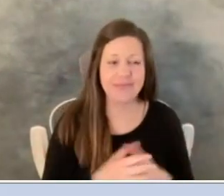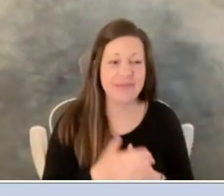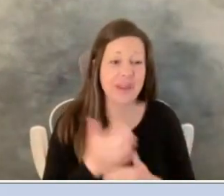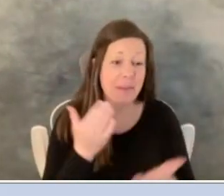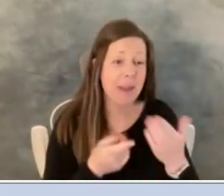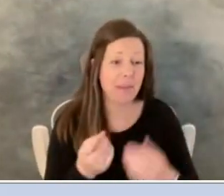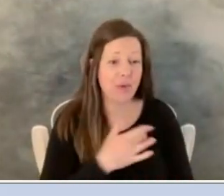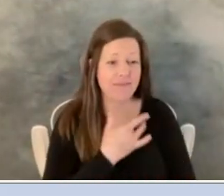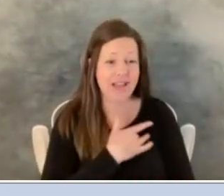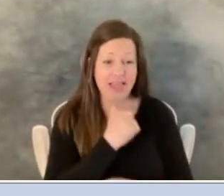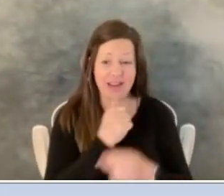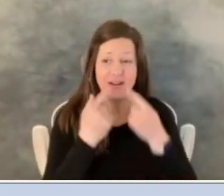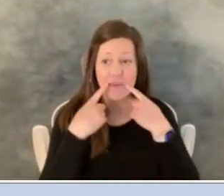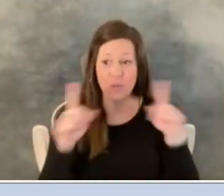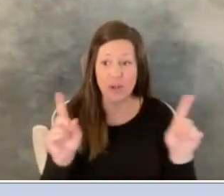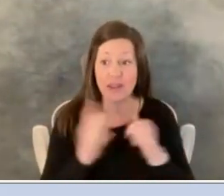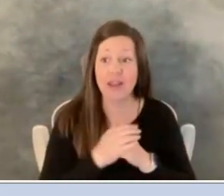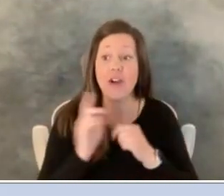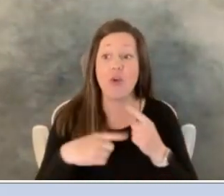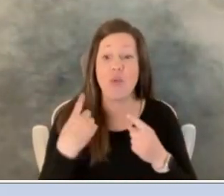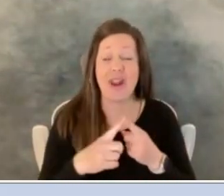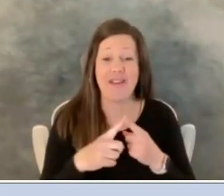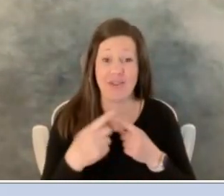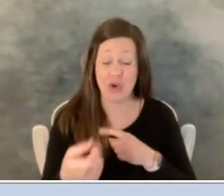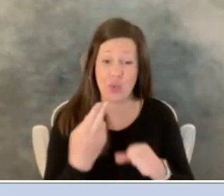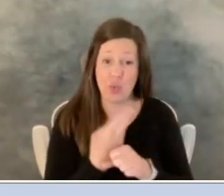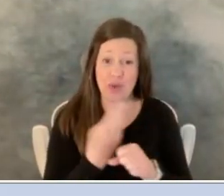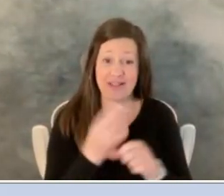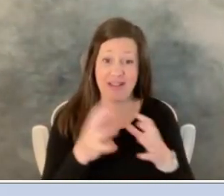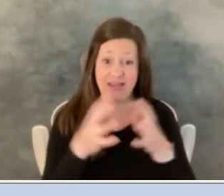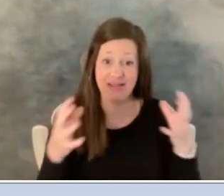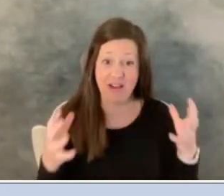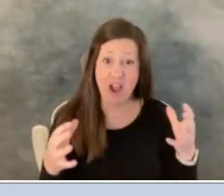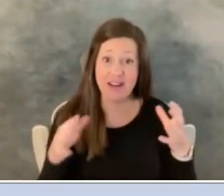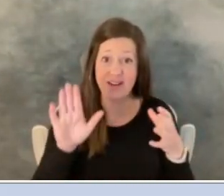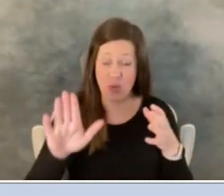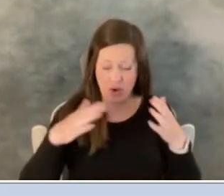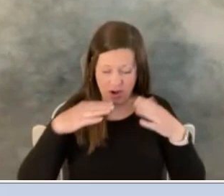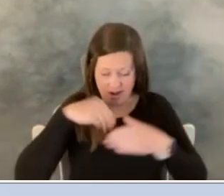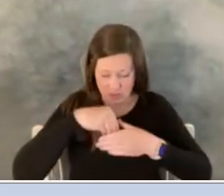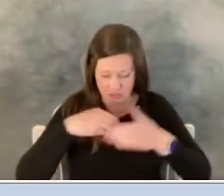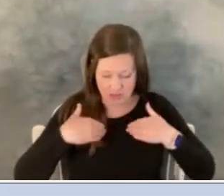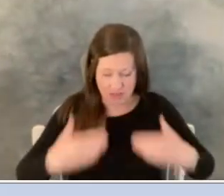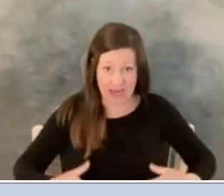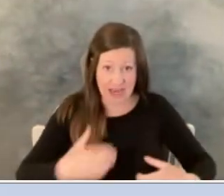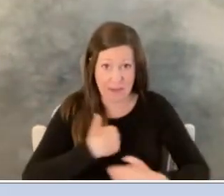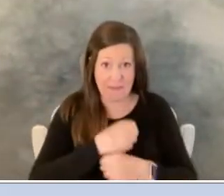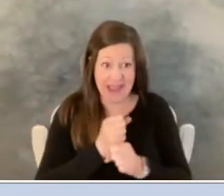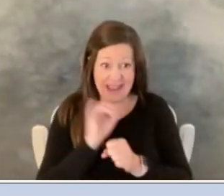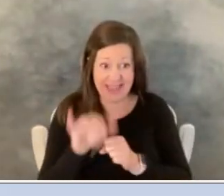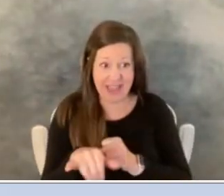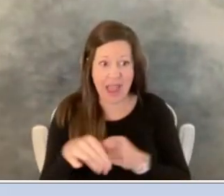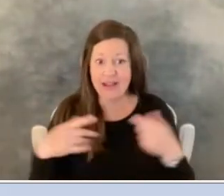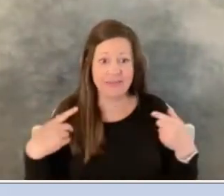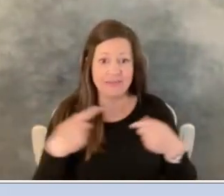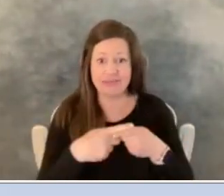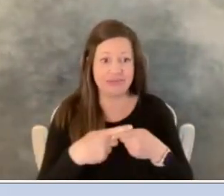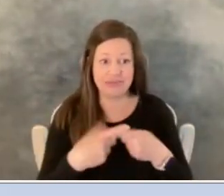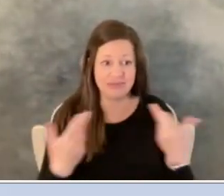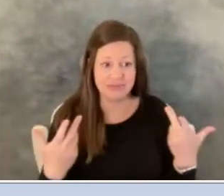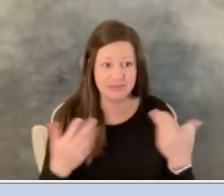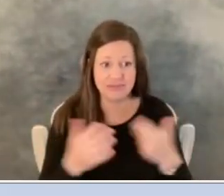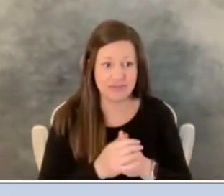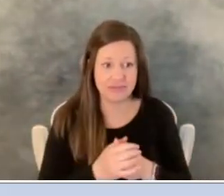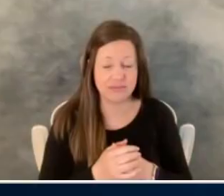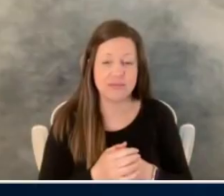And it can actually, when you take a big dose, suppress your internal melatonin secretion. And that can actually lead to bigger sleep